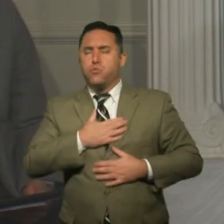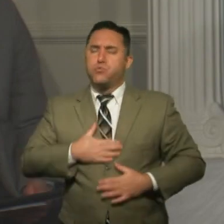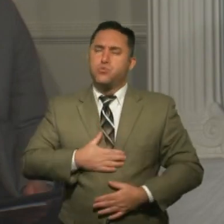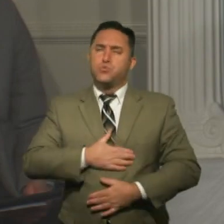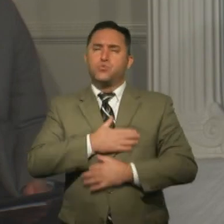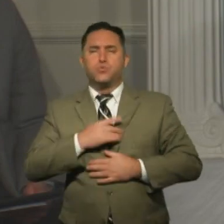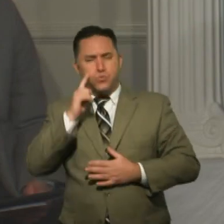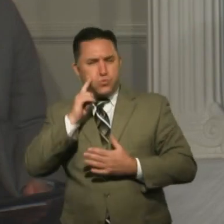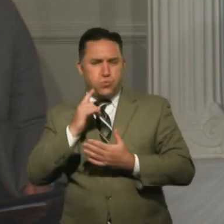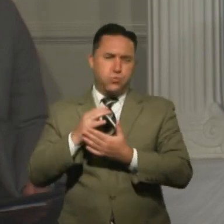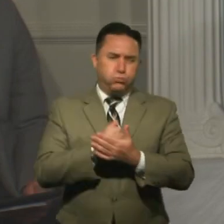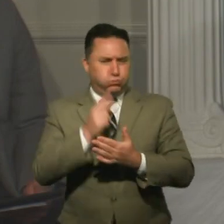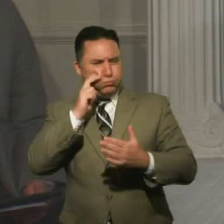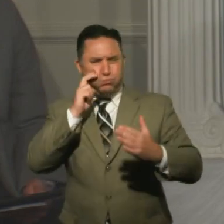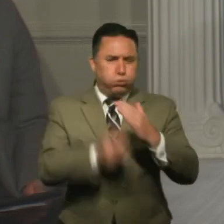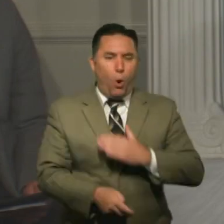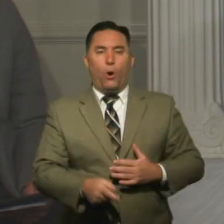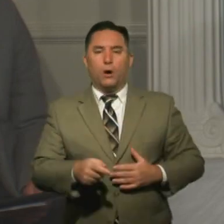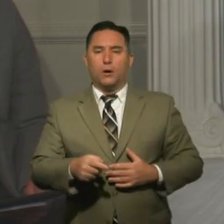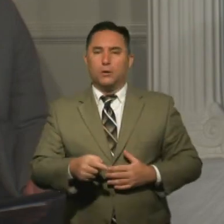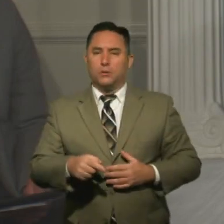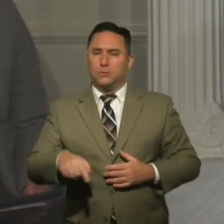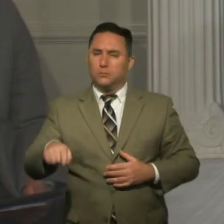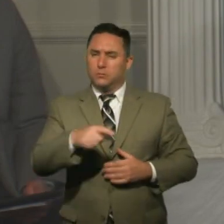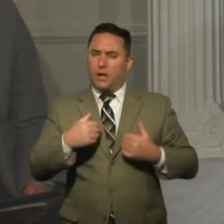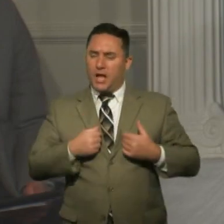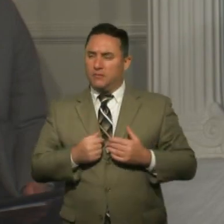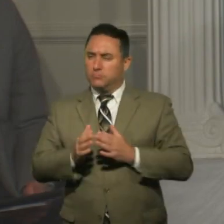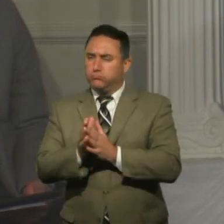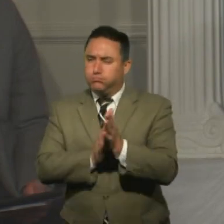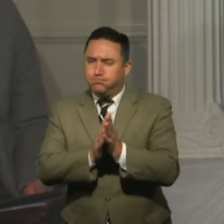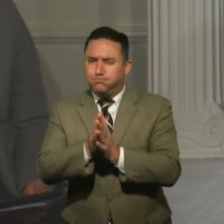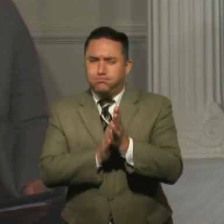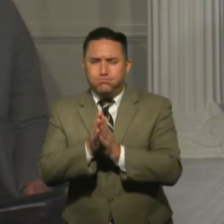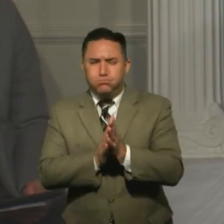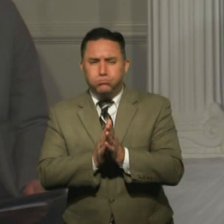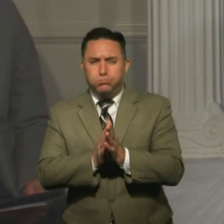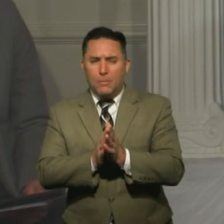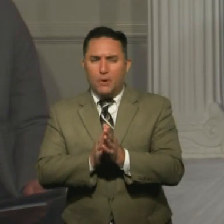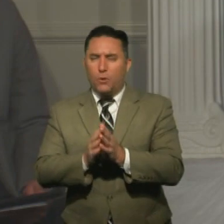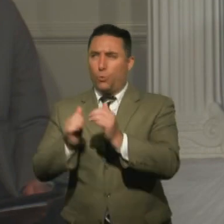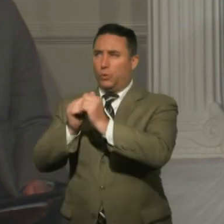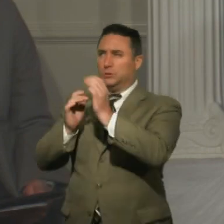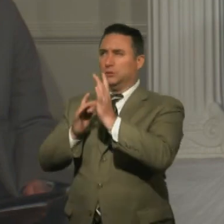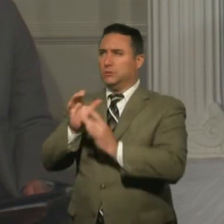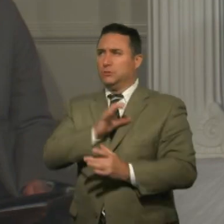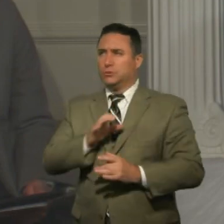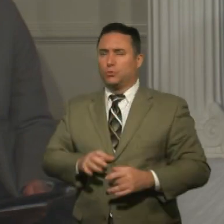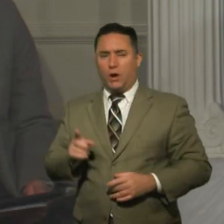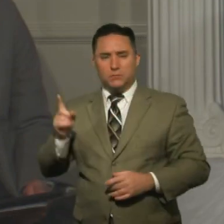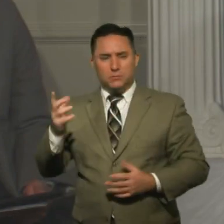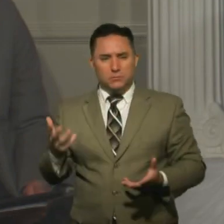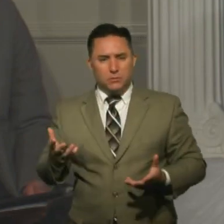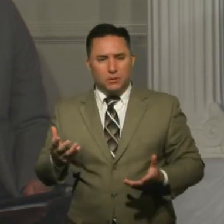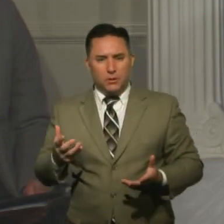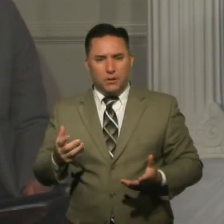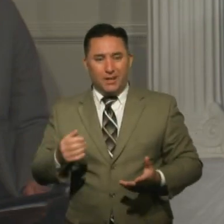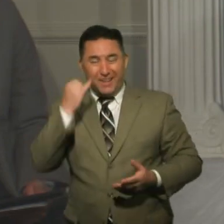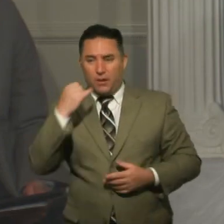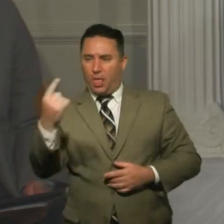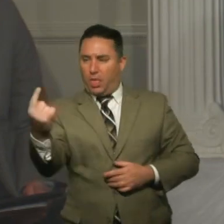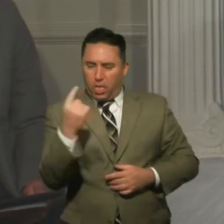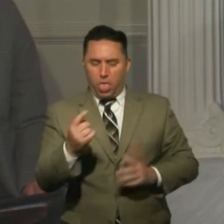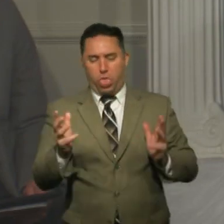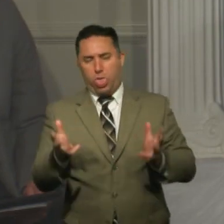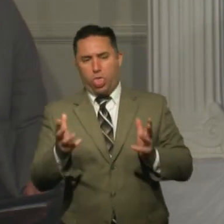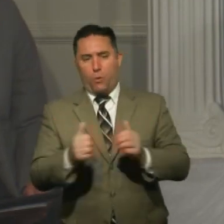it. Do you have any sort of that passion with Jesus Christ? If you came and you talked to me for